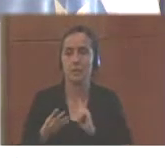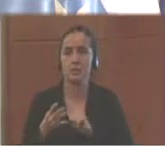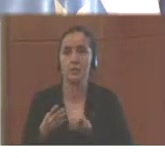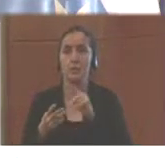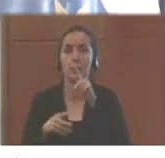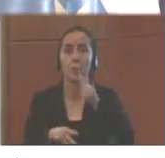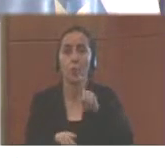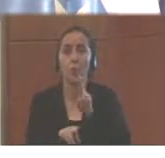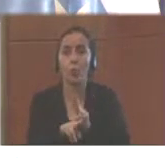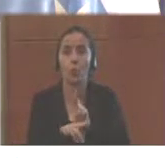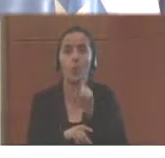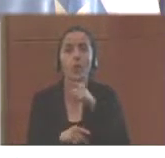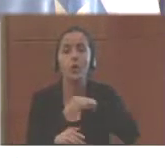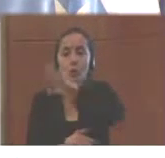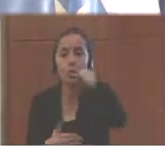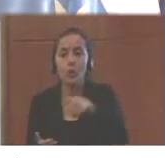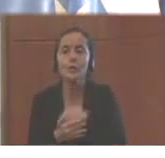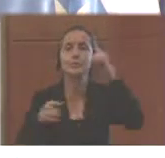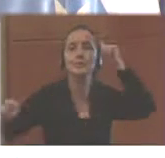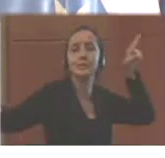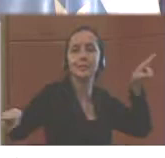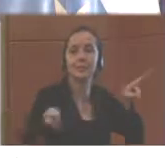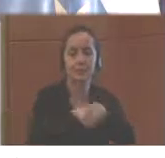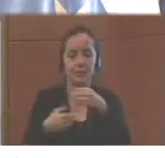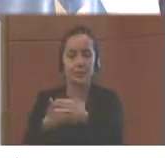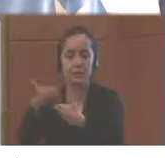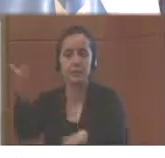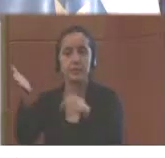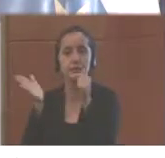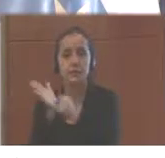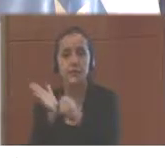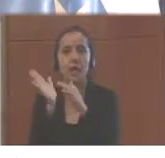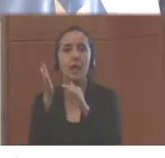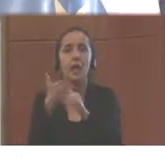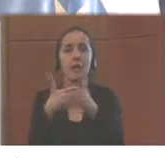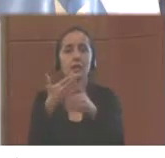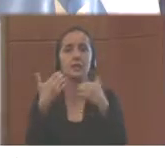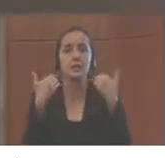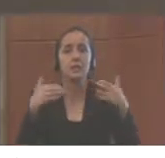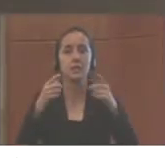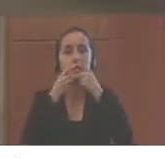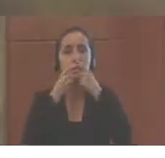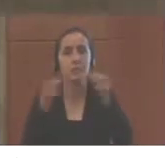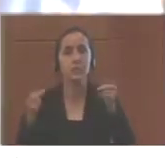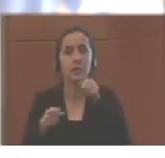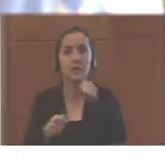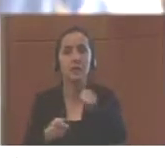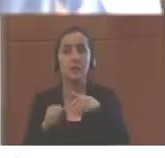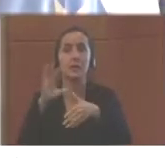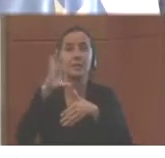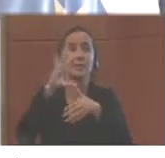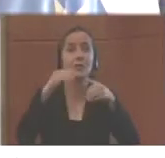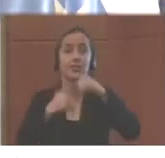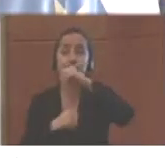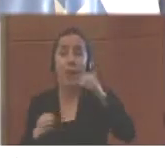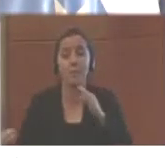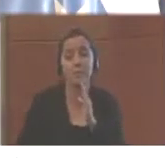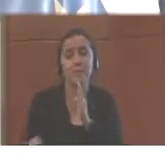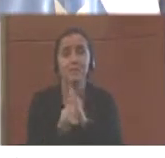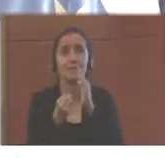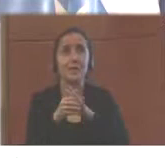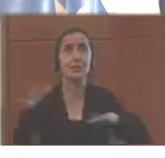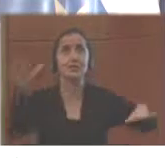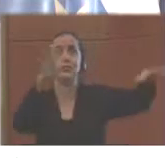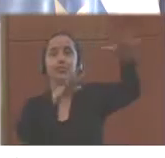presidents of Argentina, Brazil, Paraguay, and Uruguay approved a specific declaration that acknowledged that with the increase